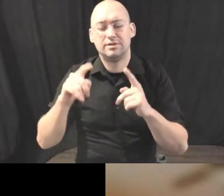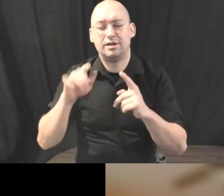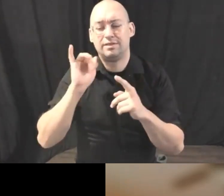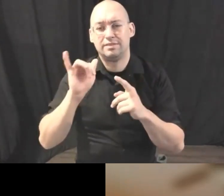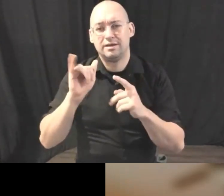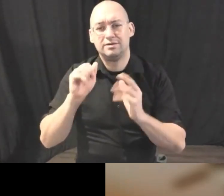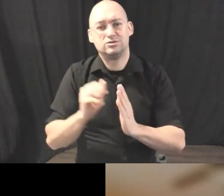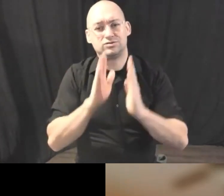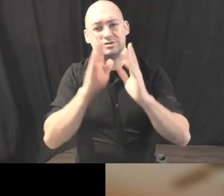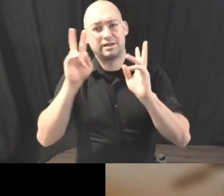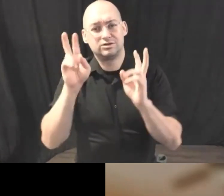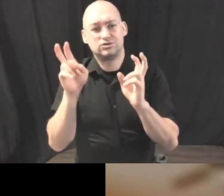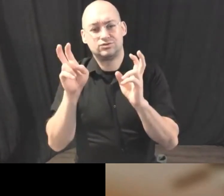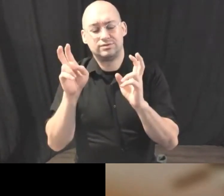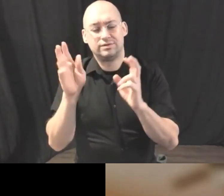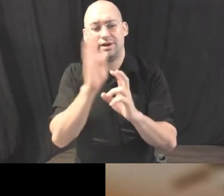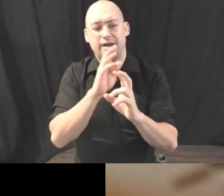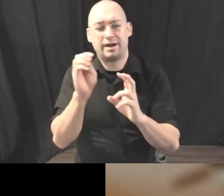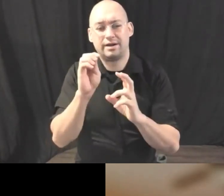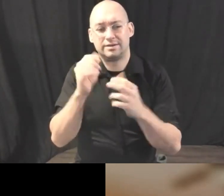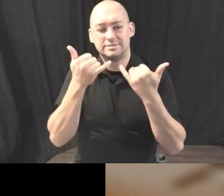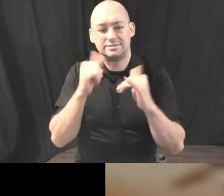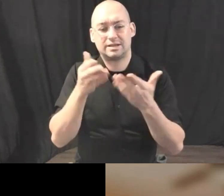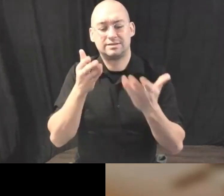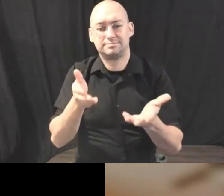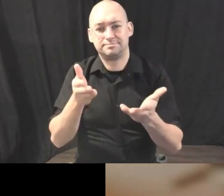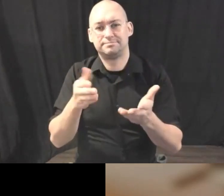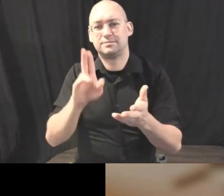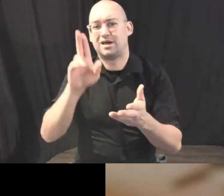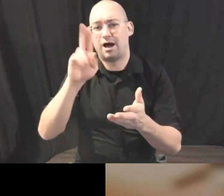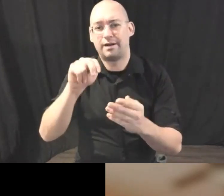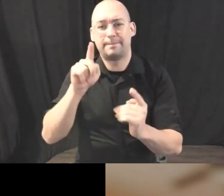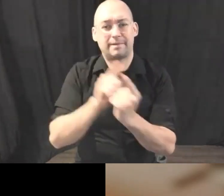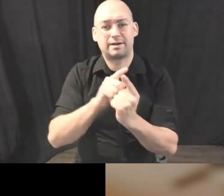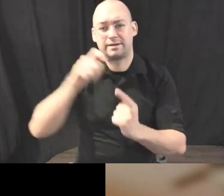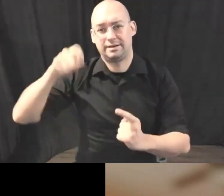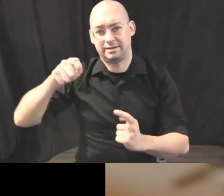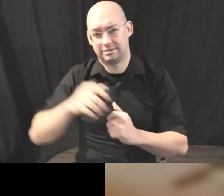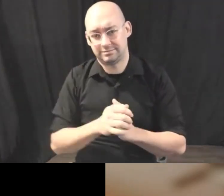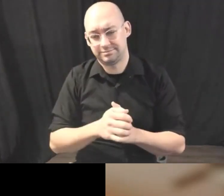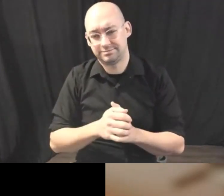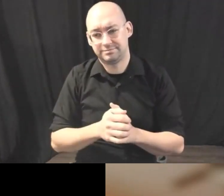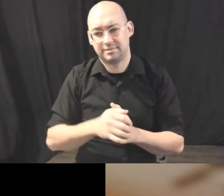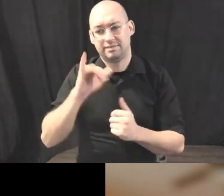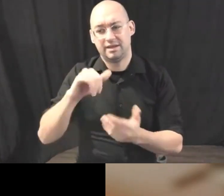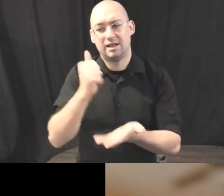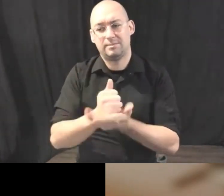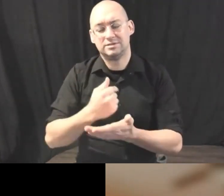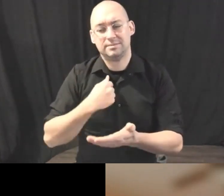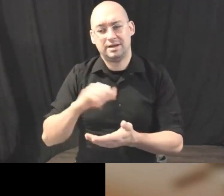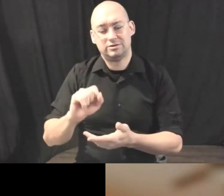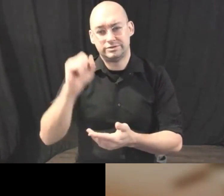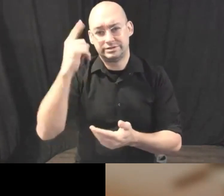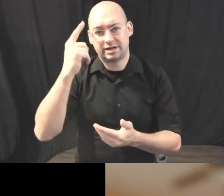the issue and the extent to which there still remain unmet needs. And that would help me as a committee member to have a better understanding of